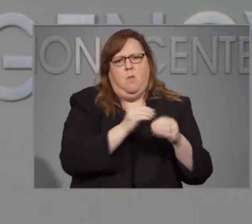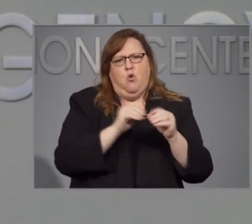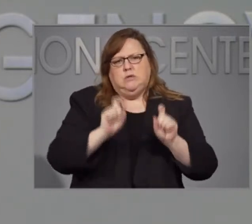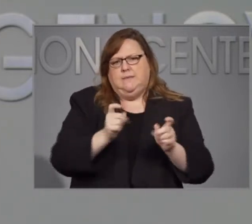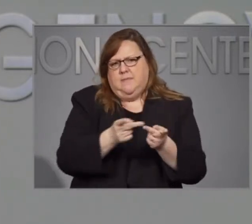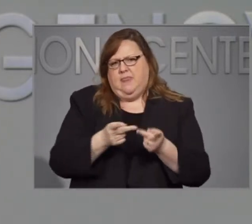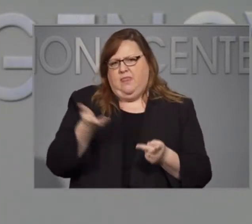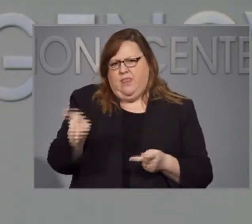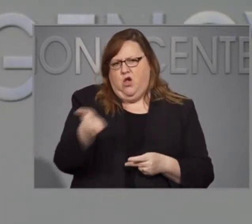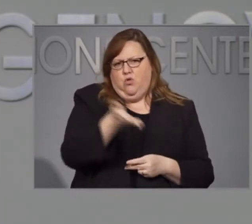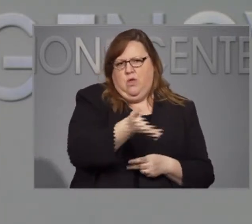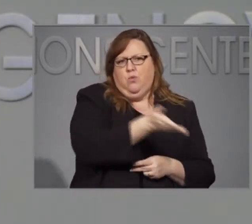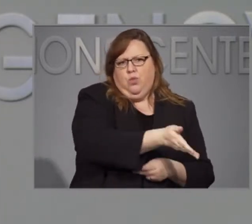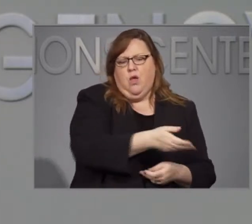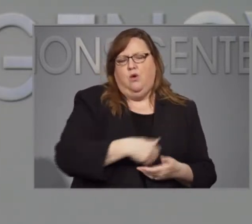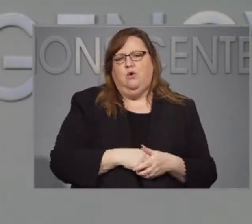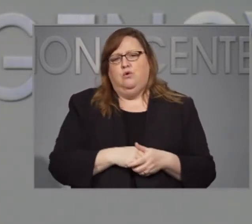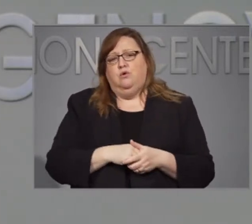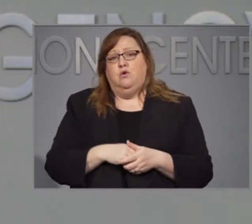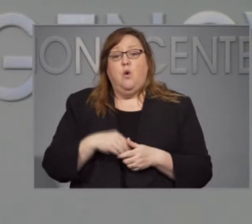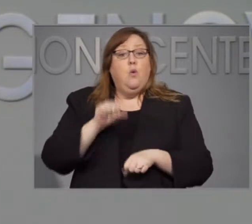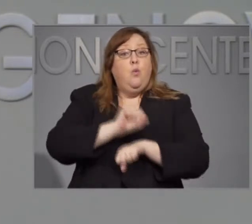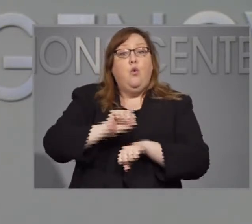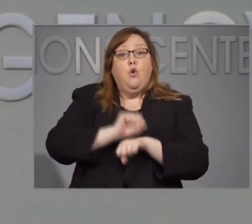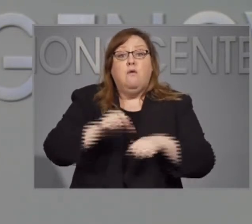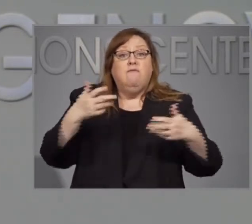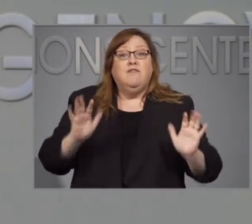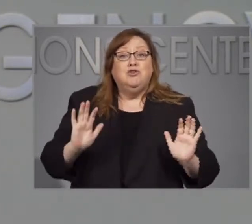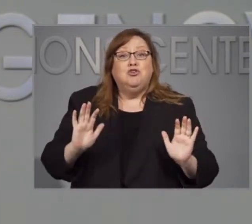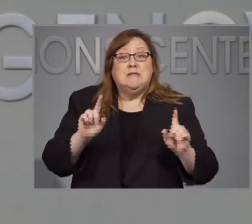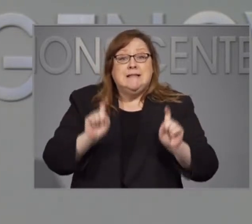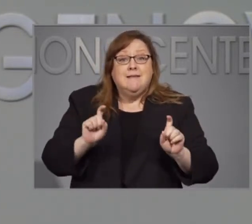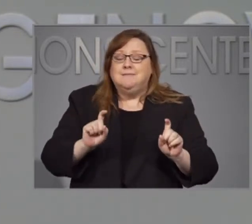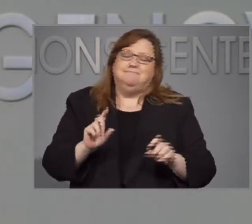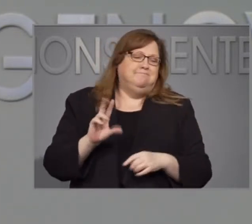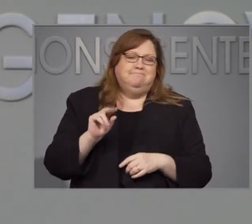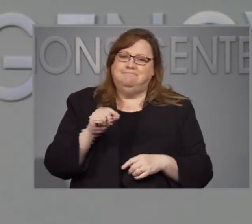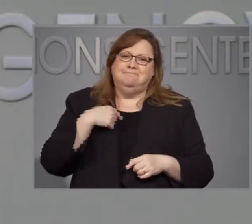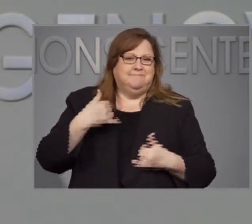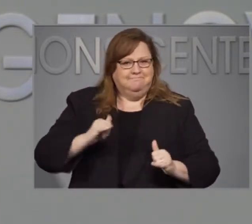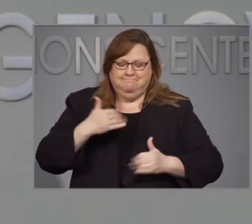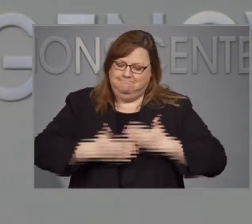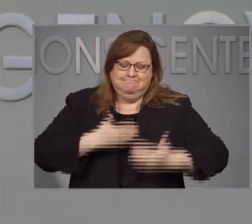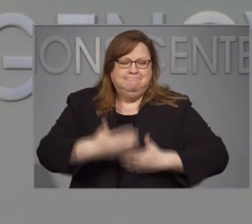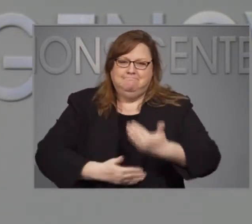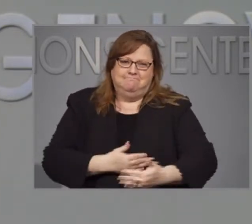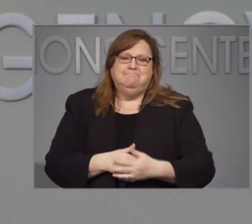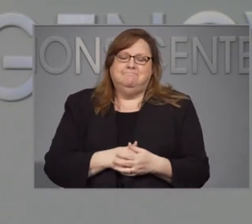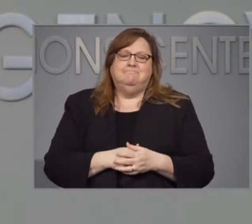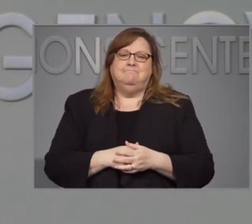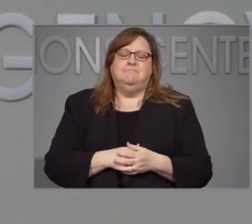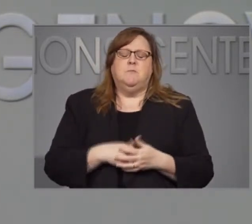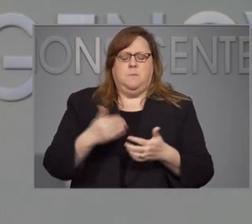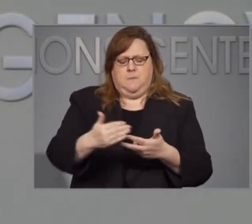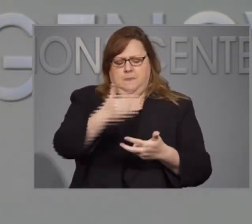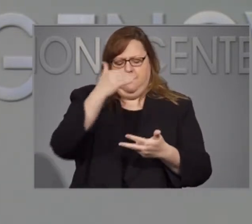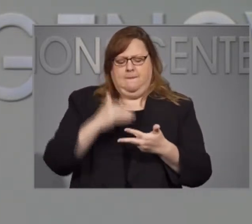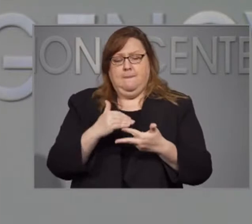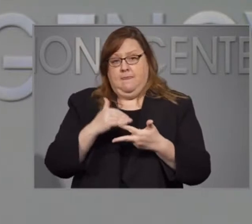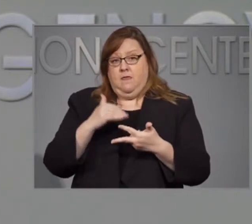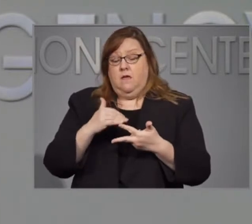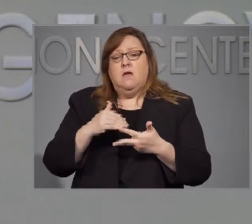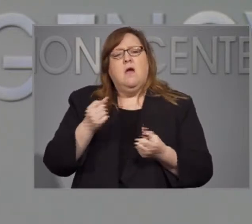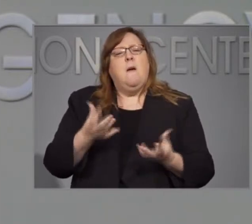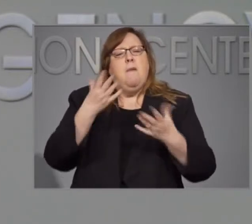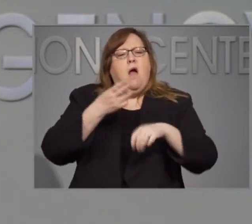know that there's more work to do on the testing side there. As far as hospitalizations, those are trending up, and